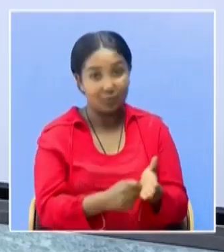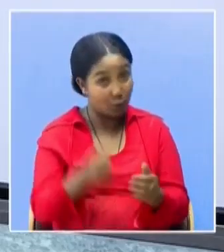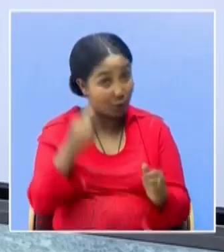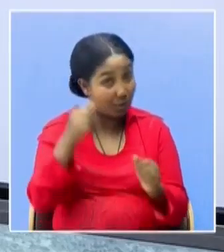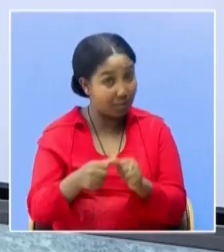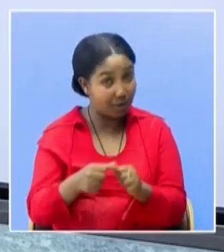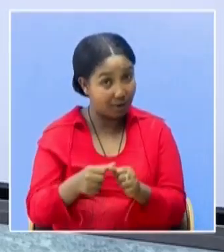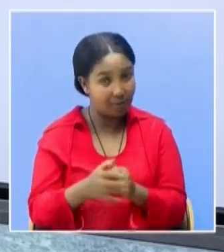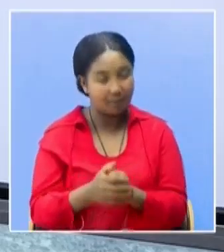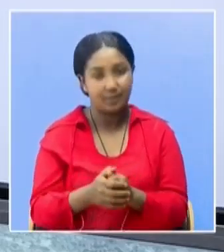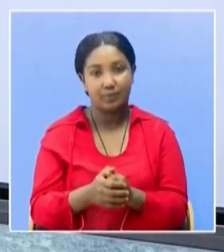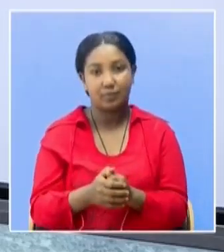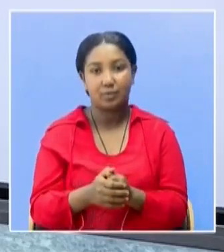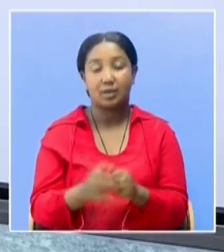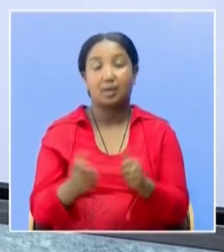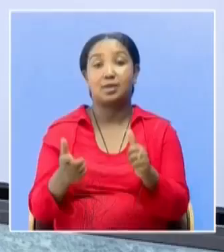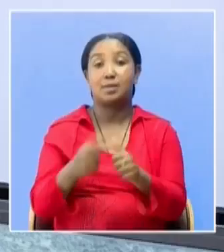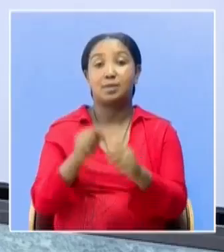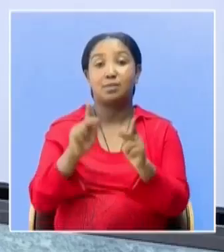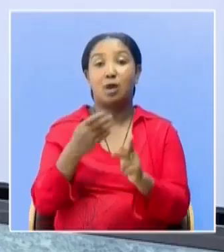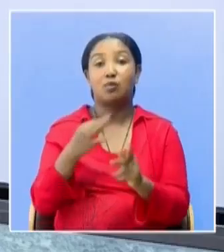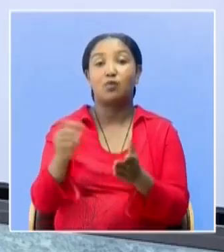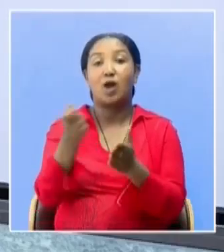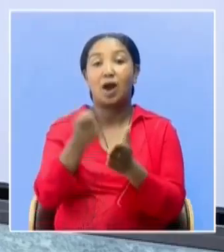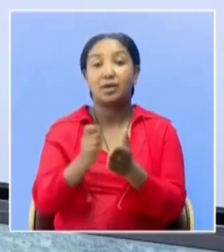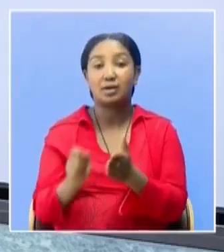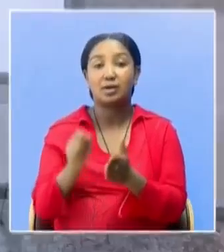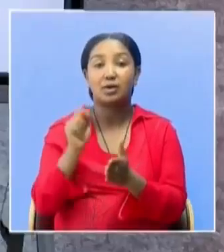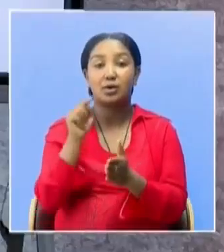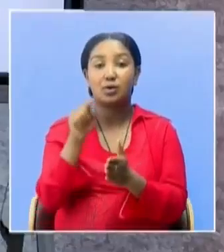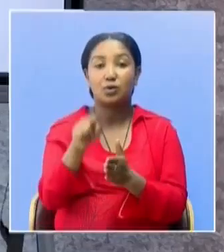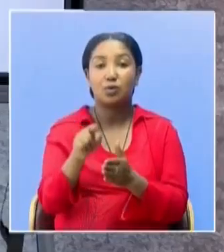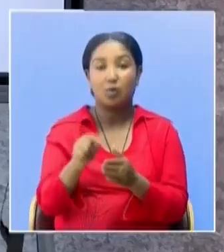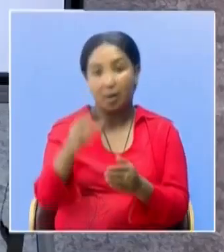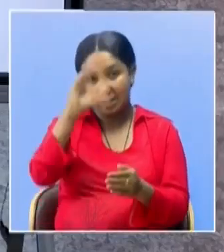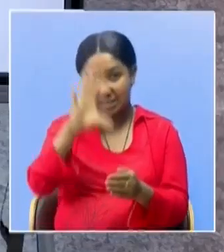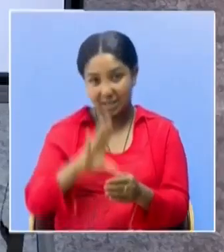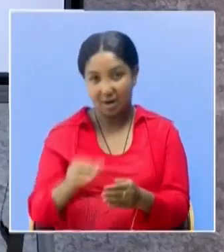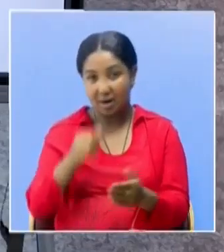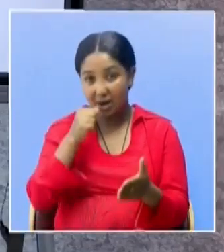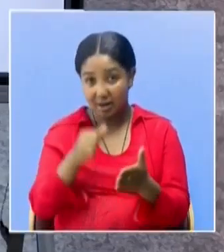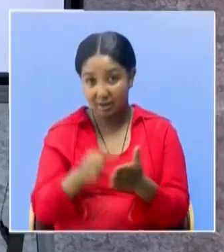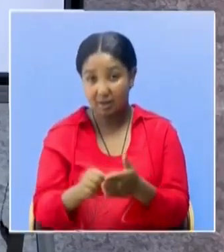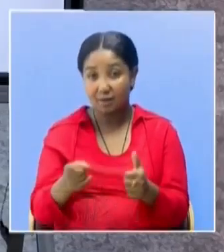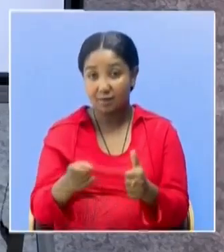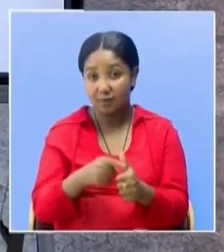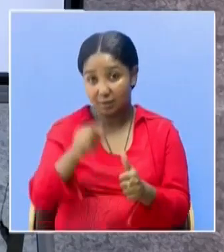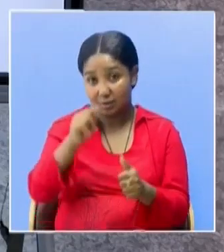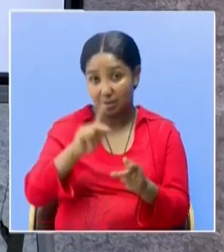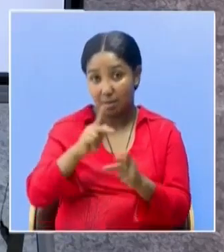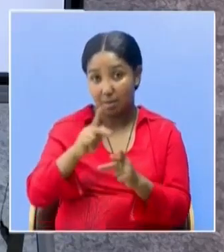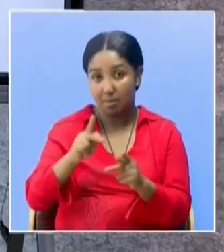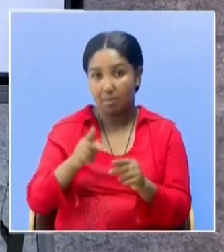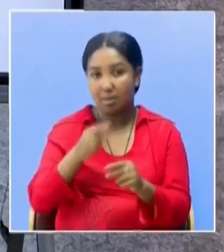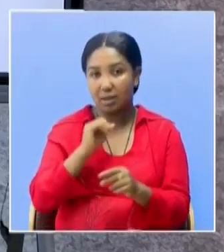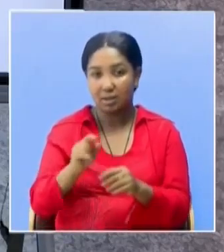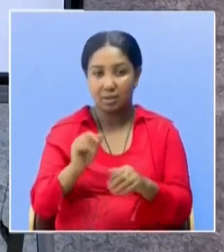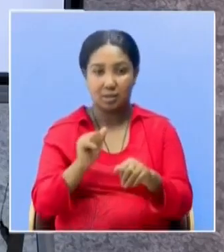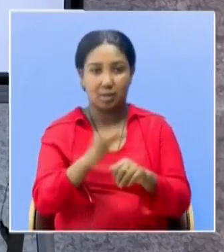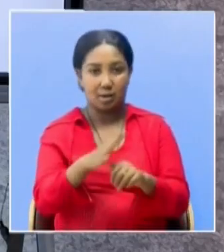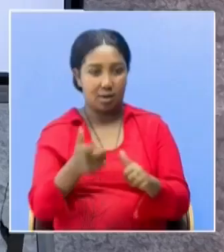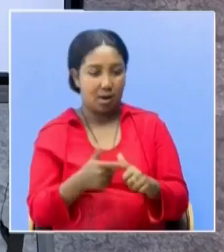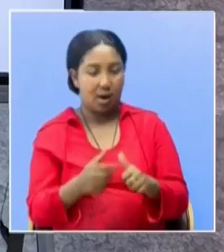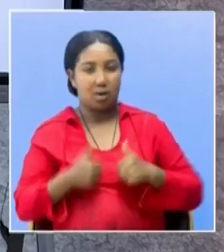that? Yeah. In the first part of writing your personal letter, the first part is the sender's